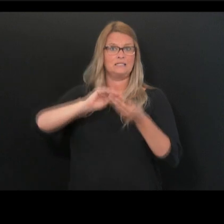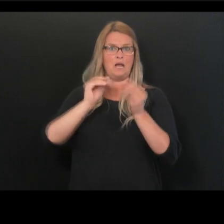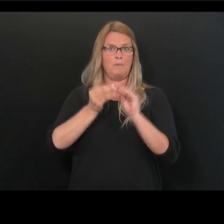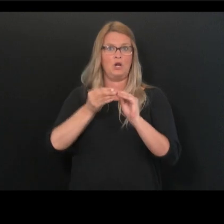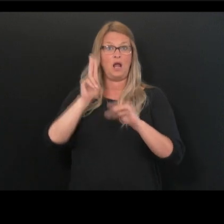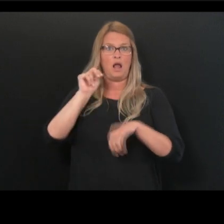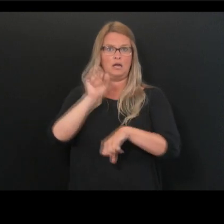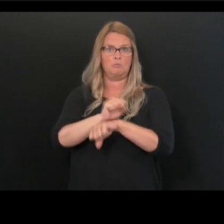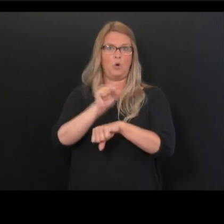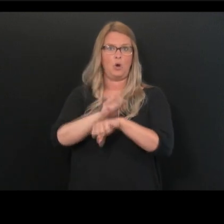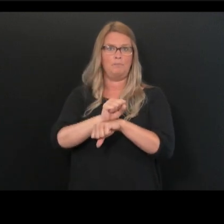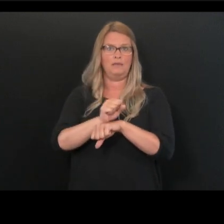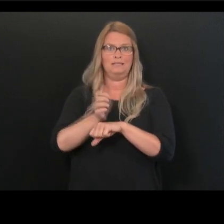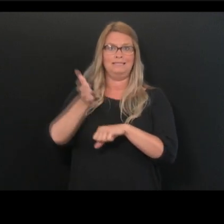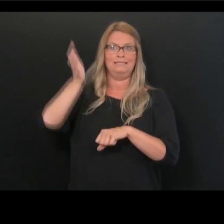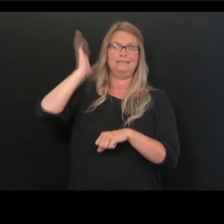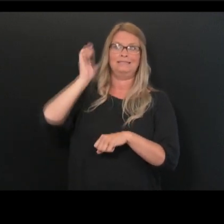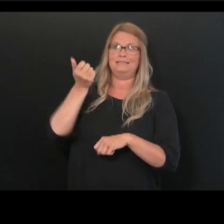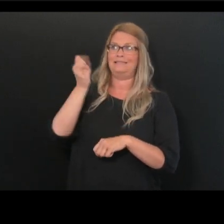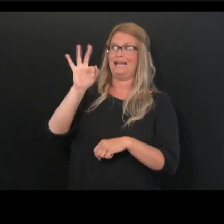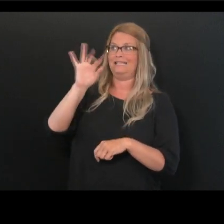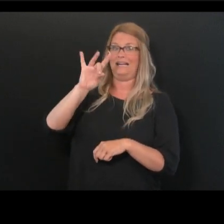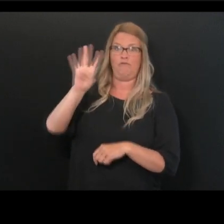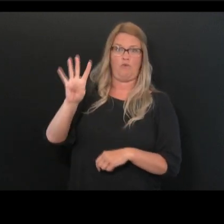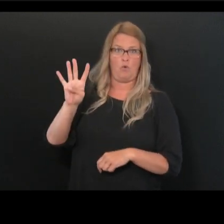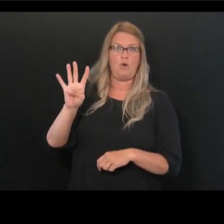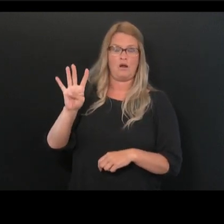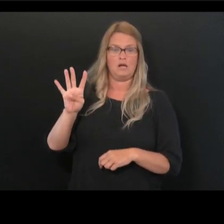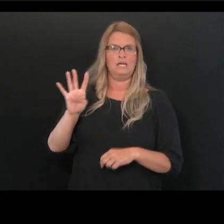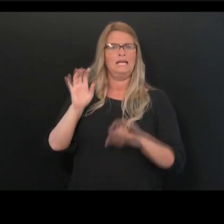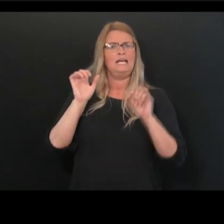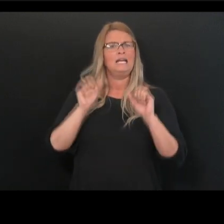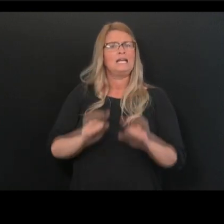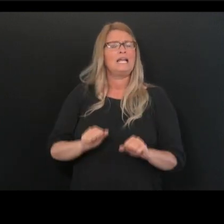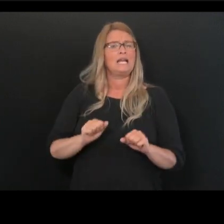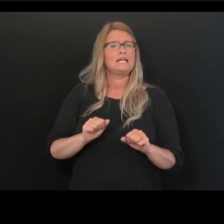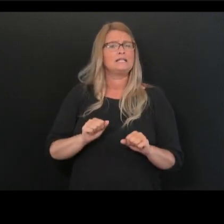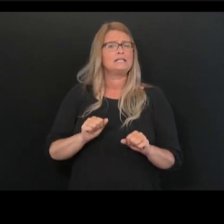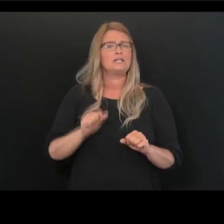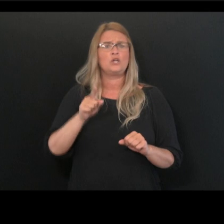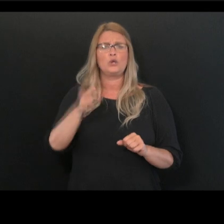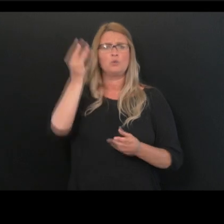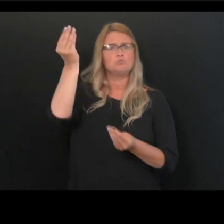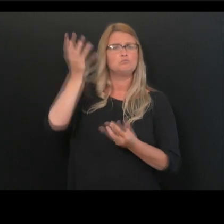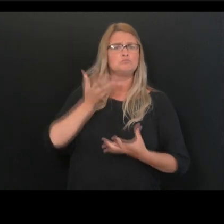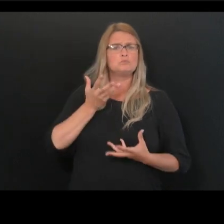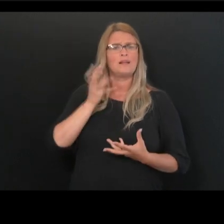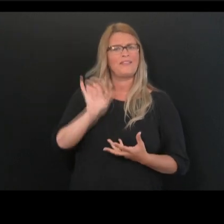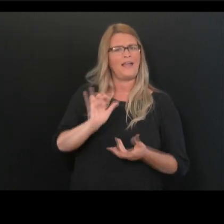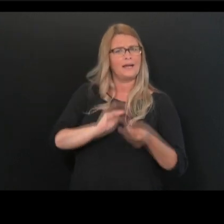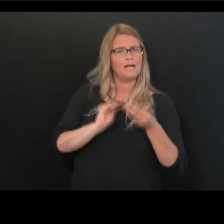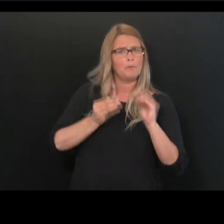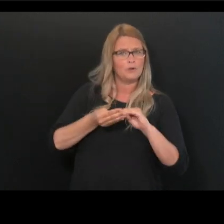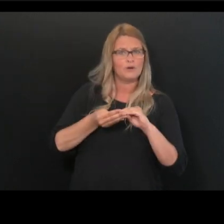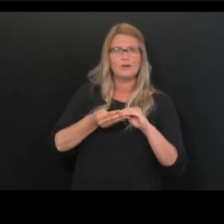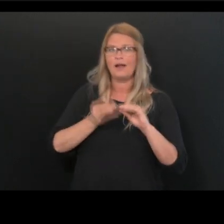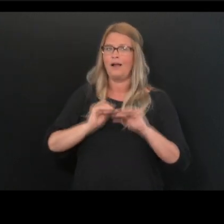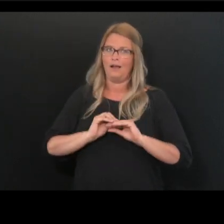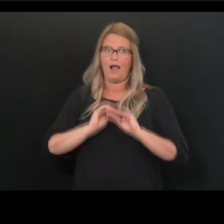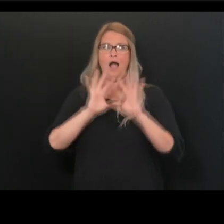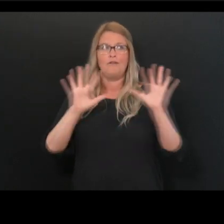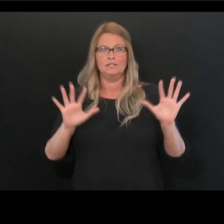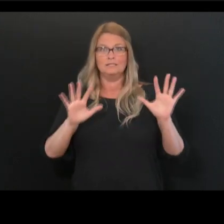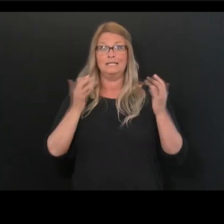since 1984. Can you talk a little bit about your thoughts on that number? And obviously, with